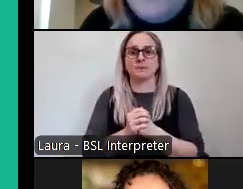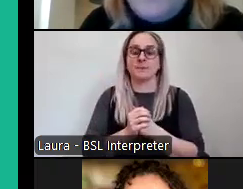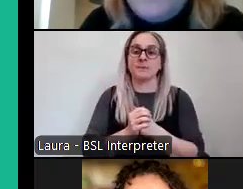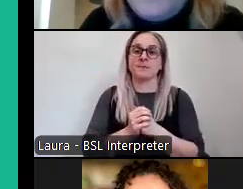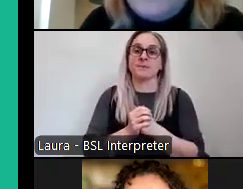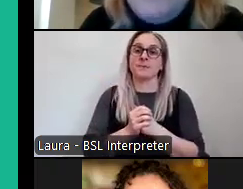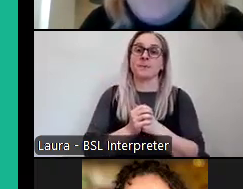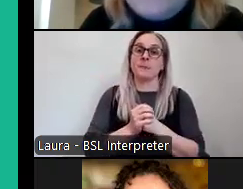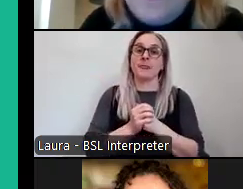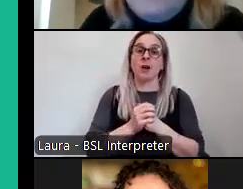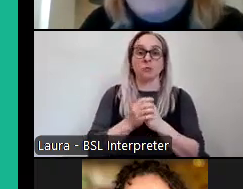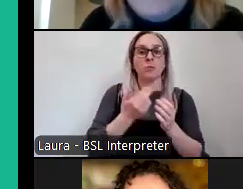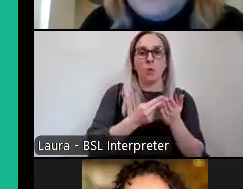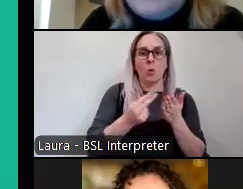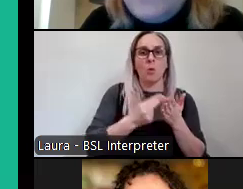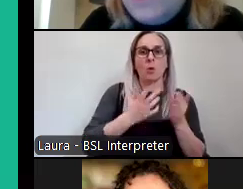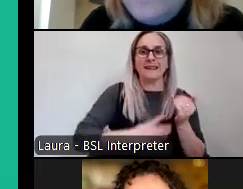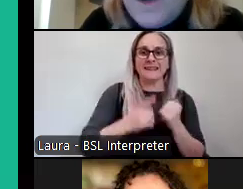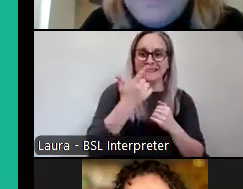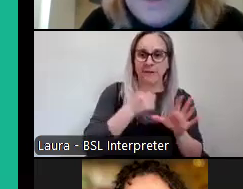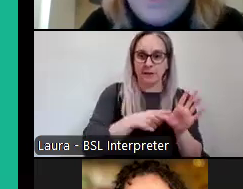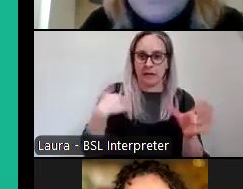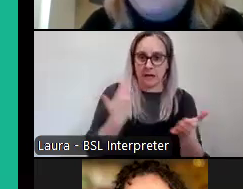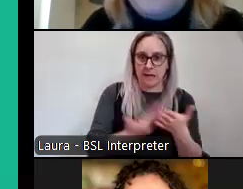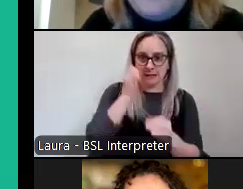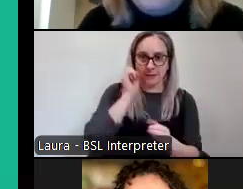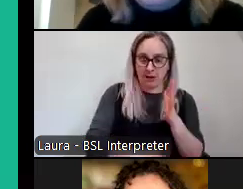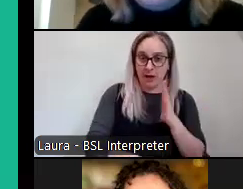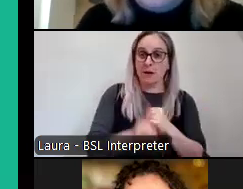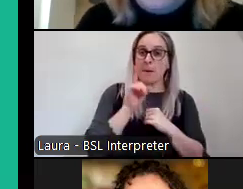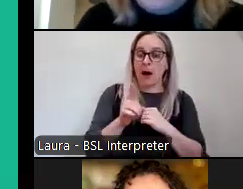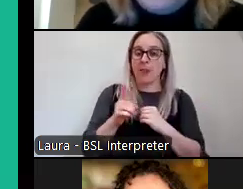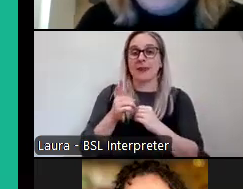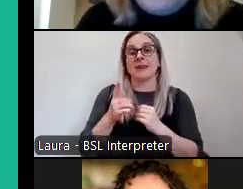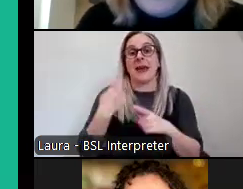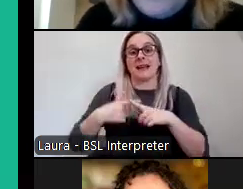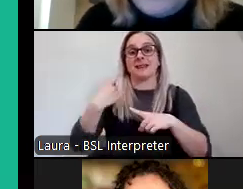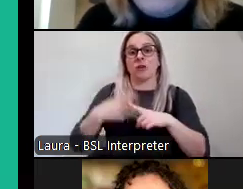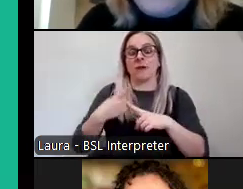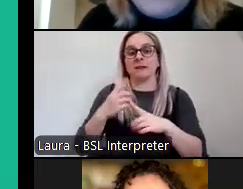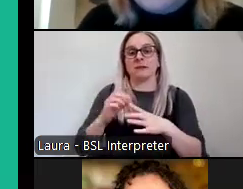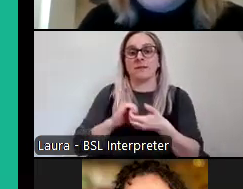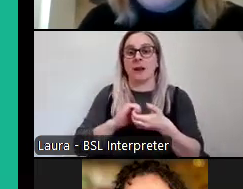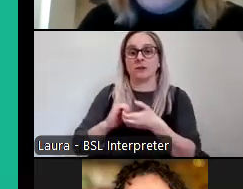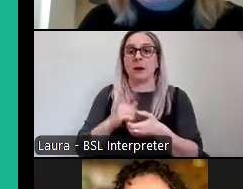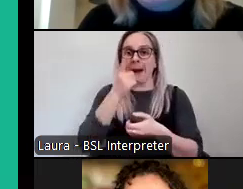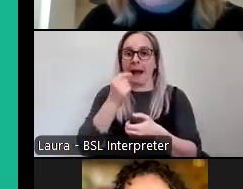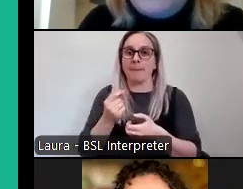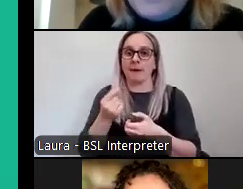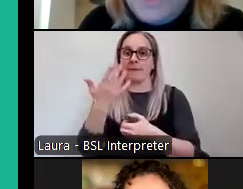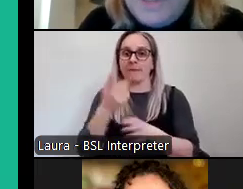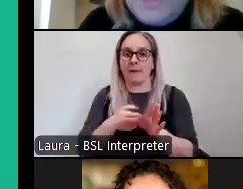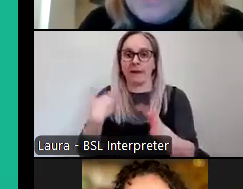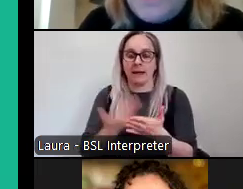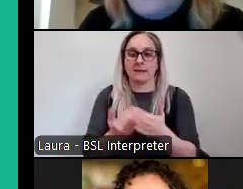I've said before, the Accelerate Fellowships, which is 5 years plus. We're looking for leaders who've got an